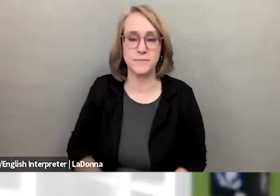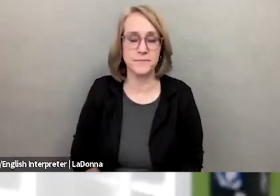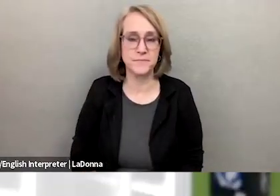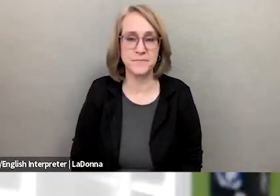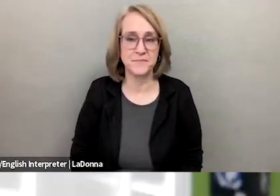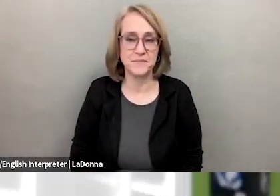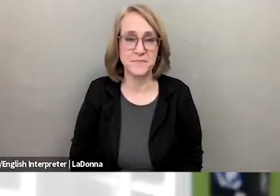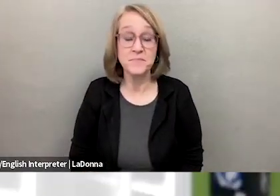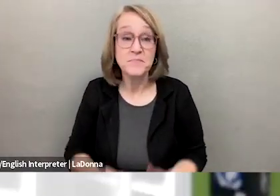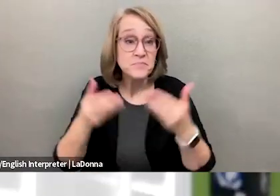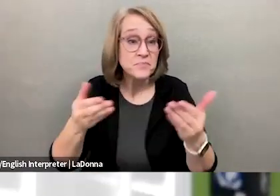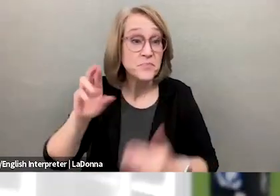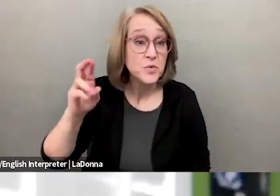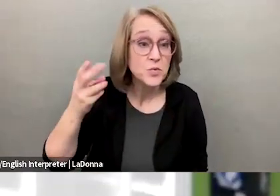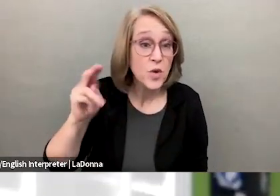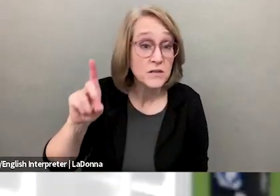Fantastic. Rhonda.